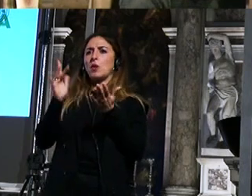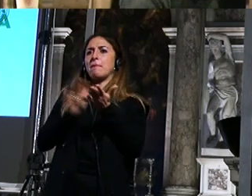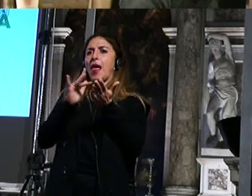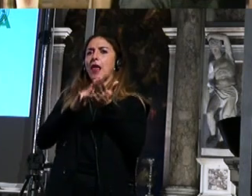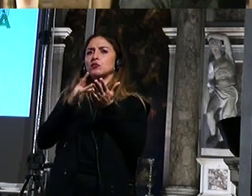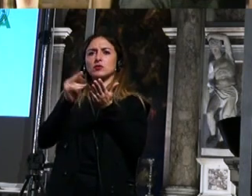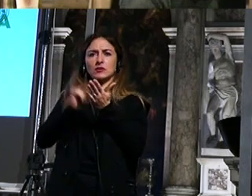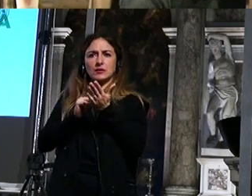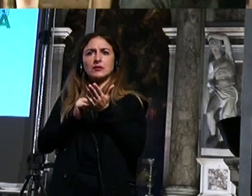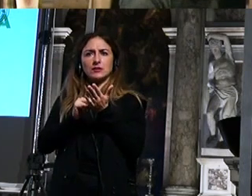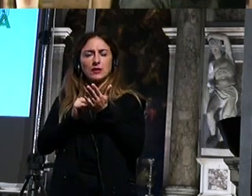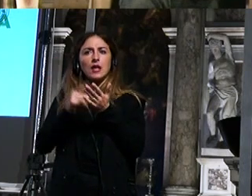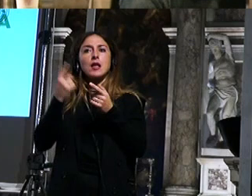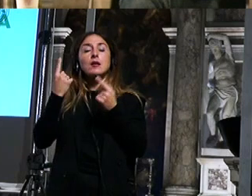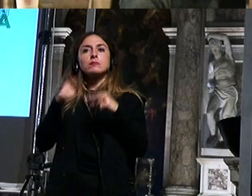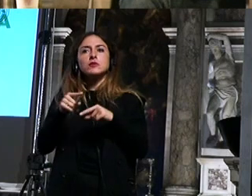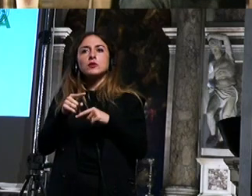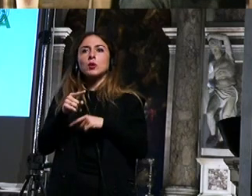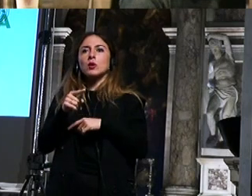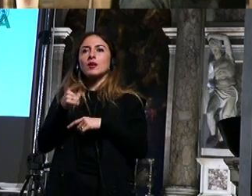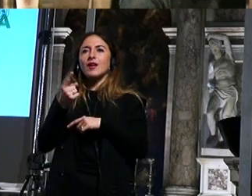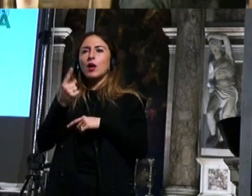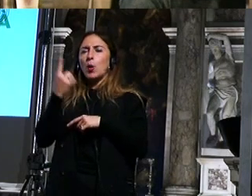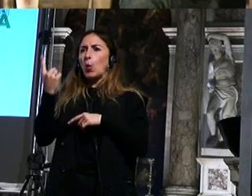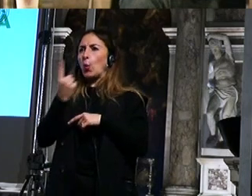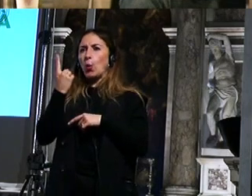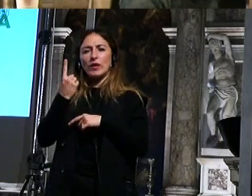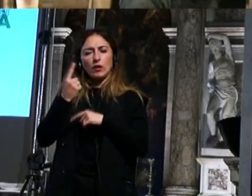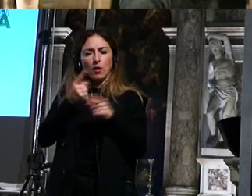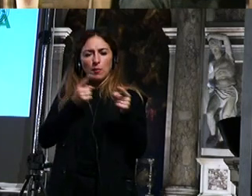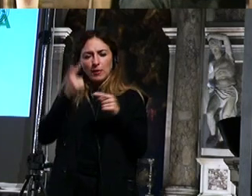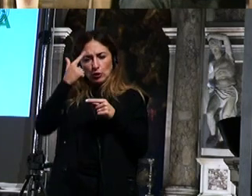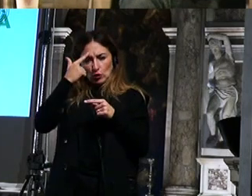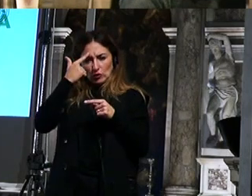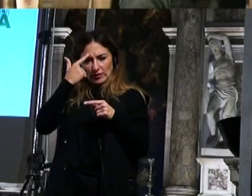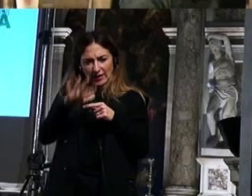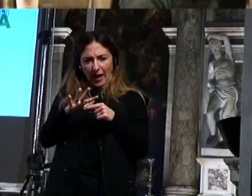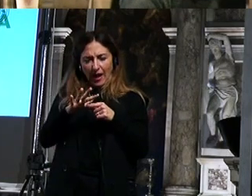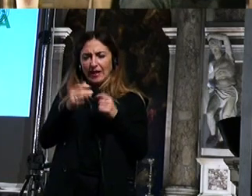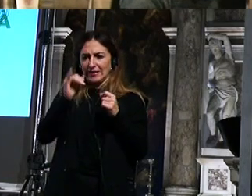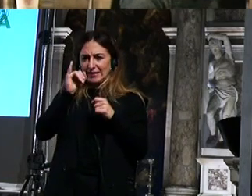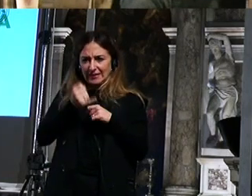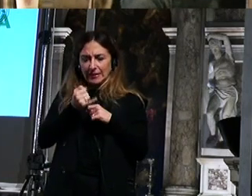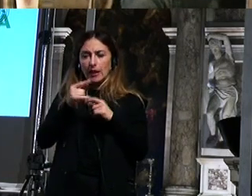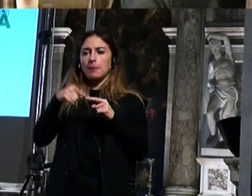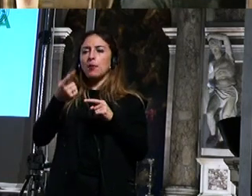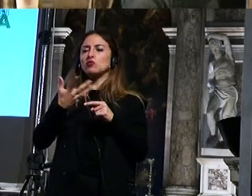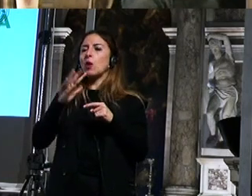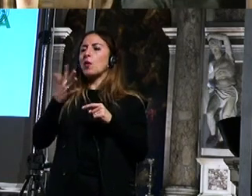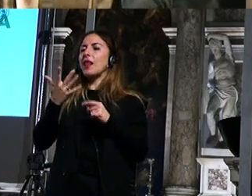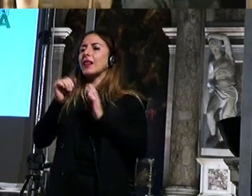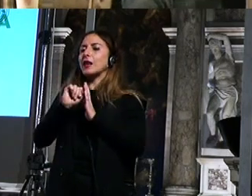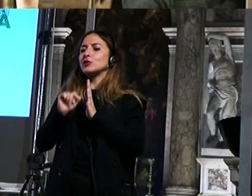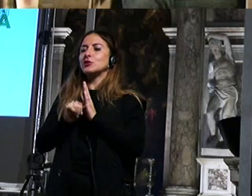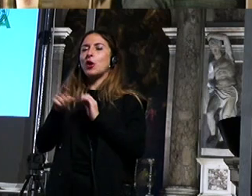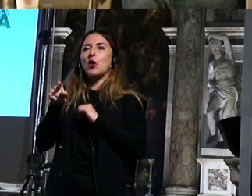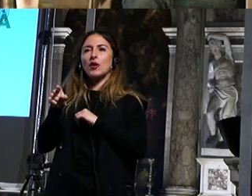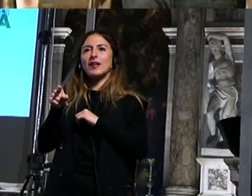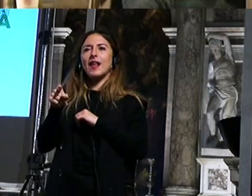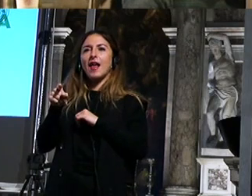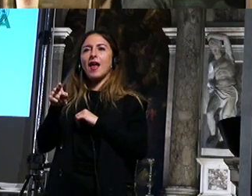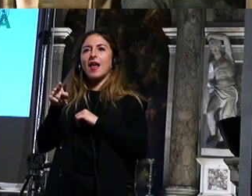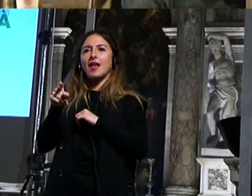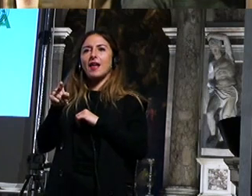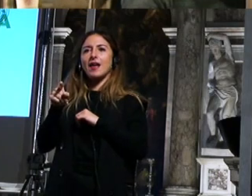Also, the story, I Am Asleep But My Heart Is Awake. I mean, for years I couldn't figure out where that story was